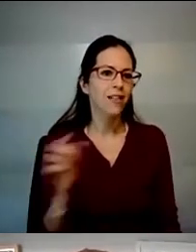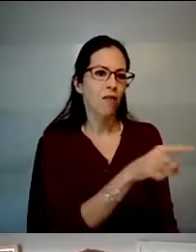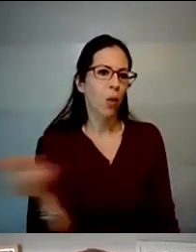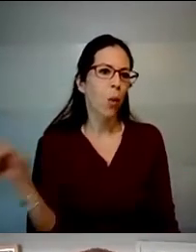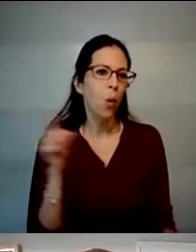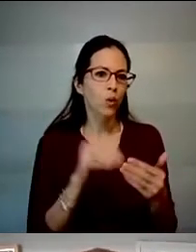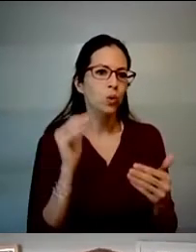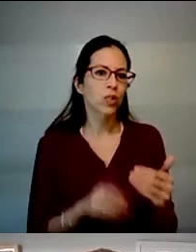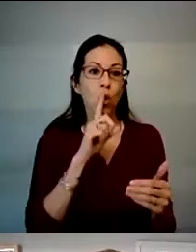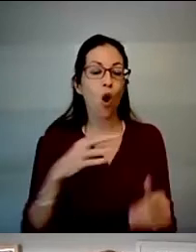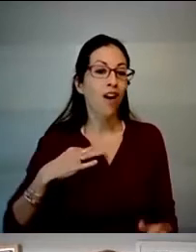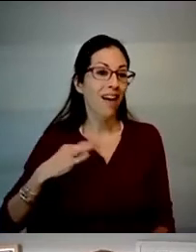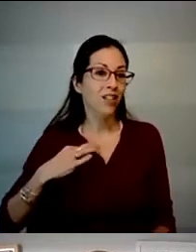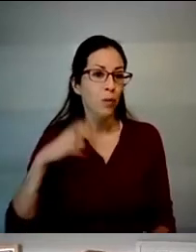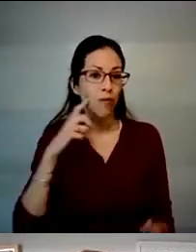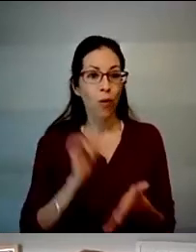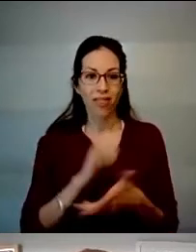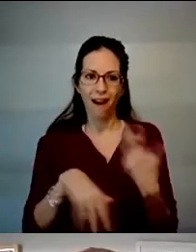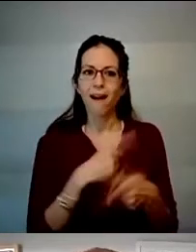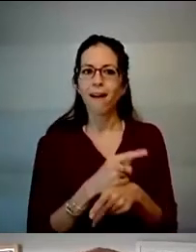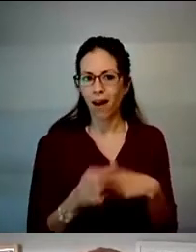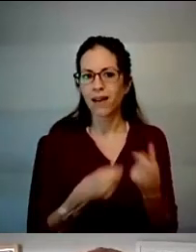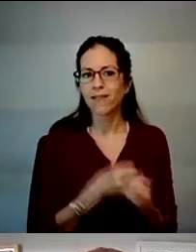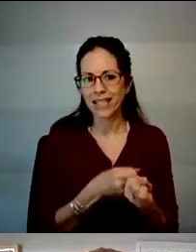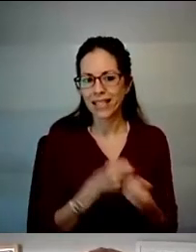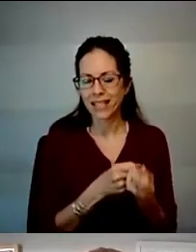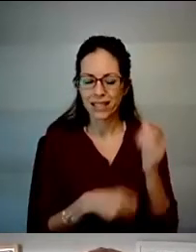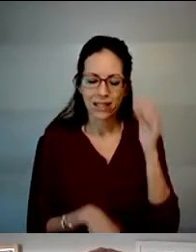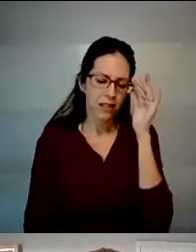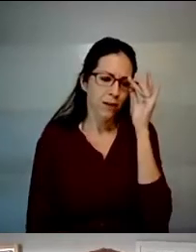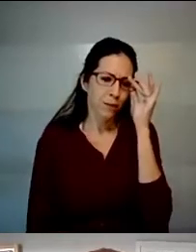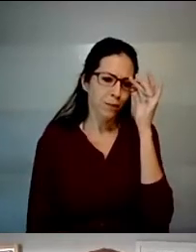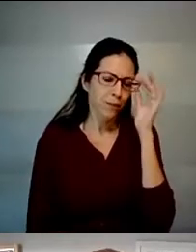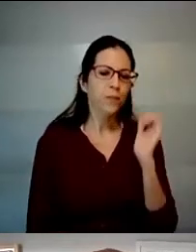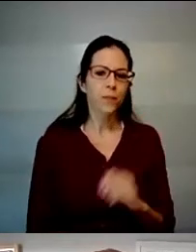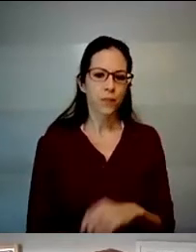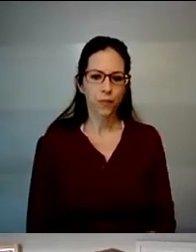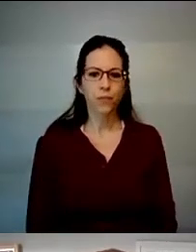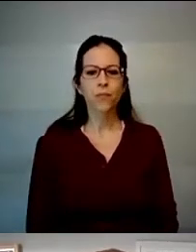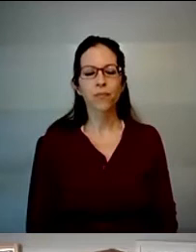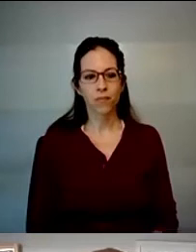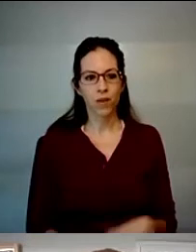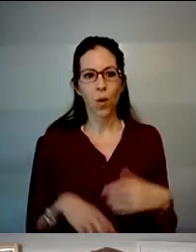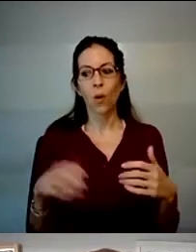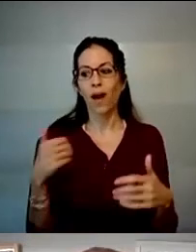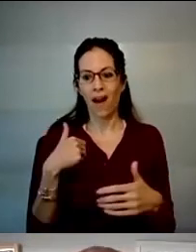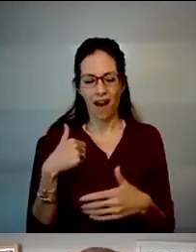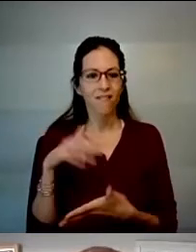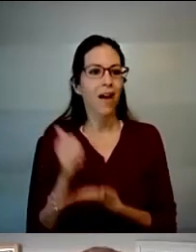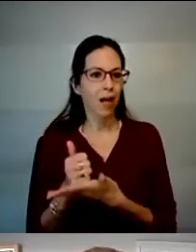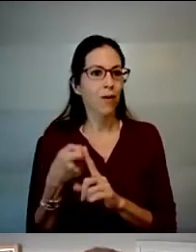are eligible for that kind of assistance. And with the help from this financial services